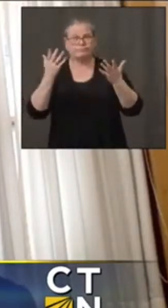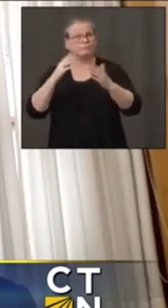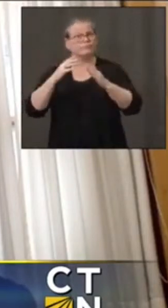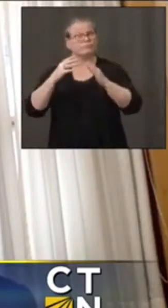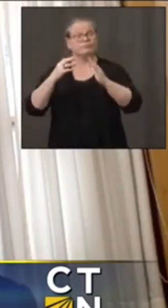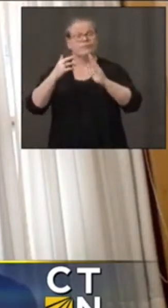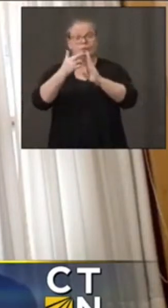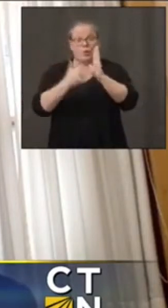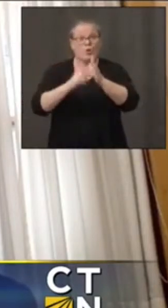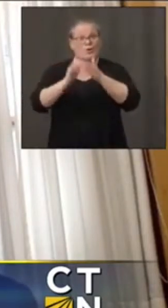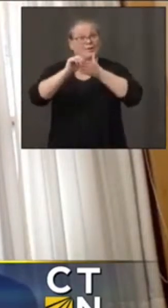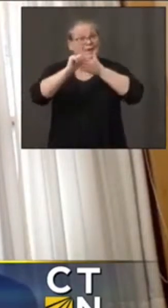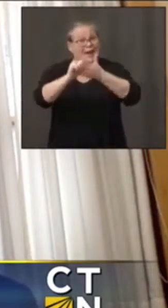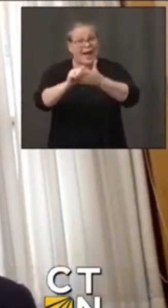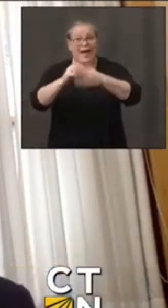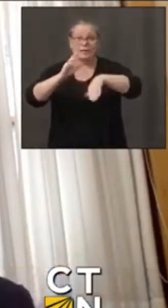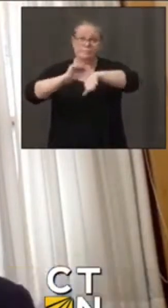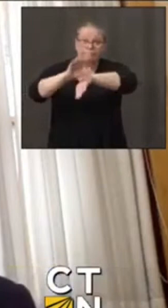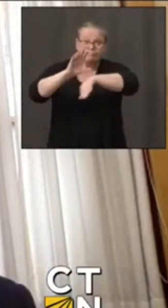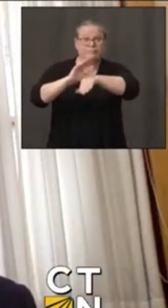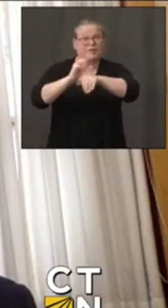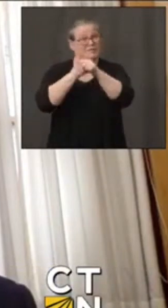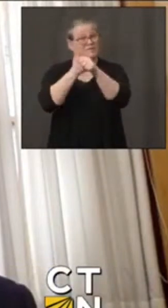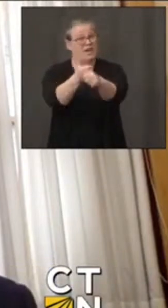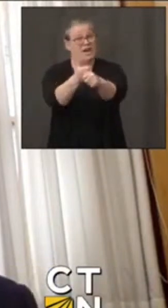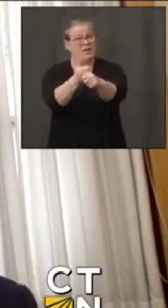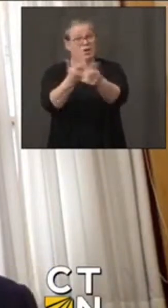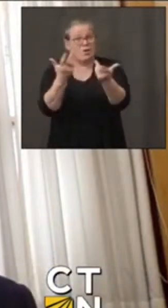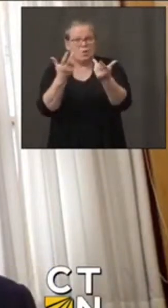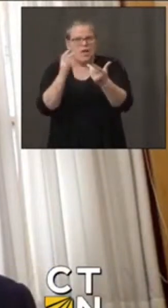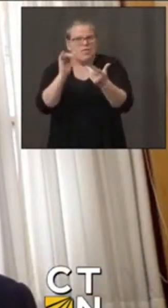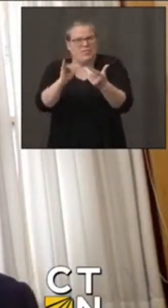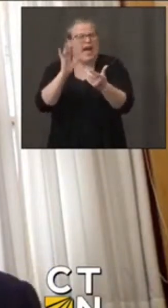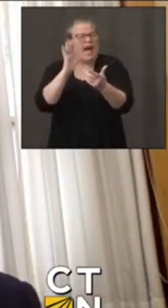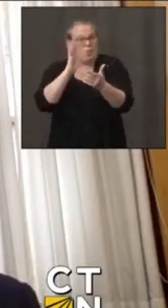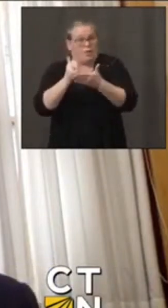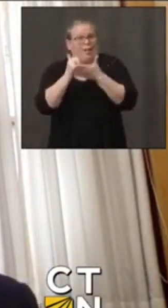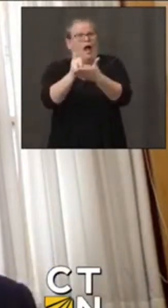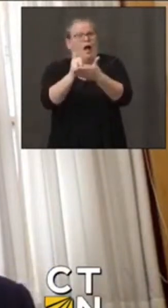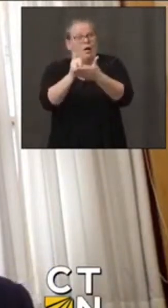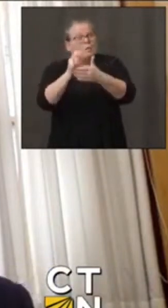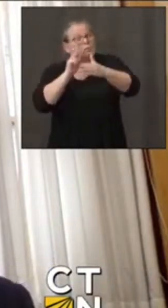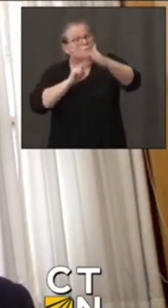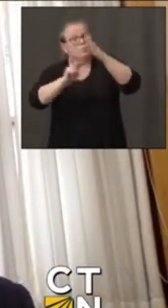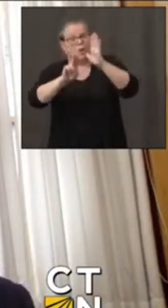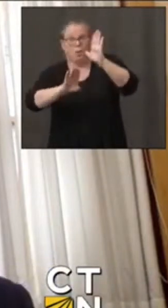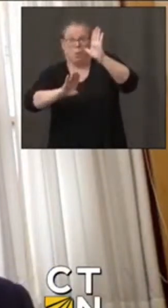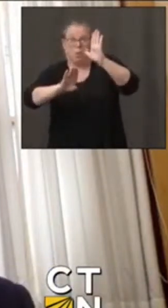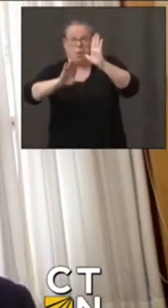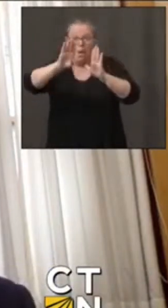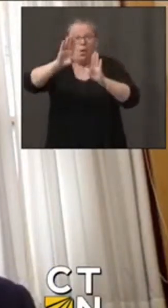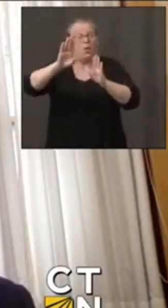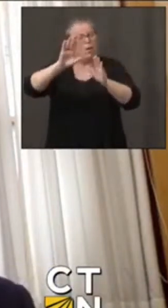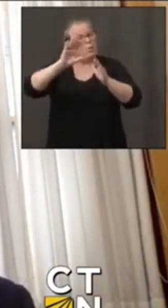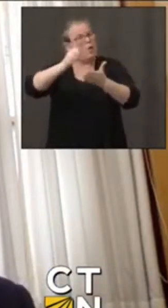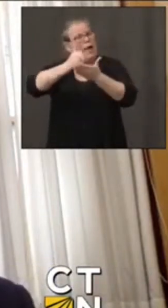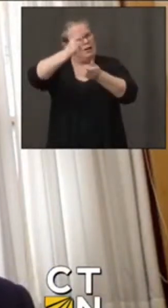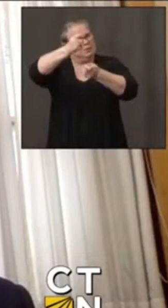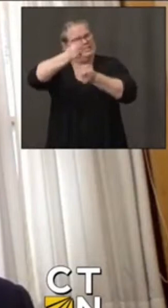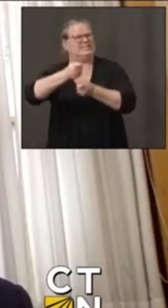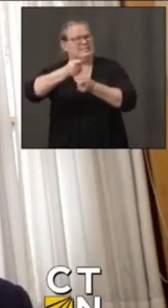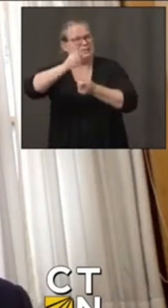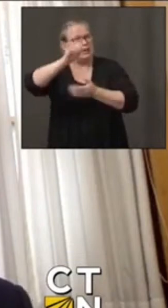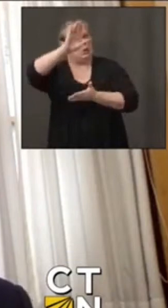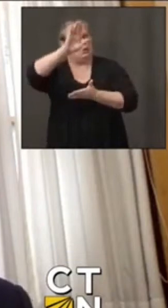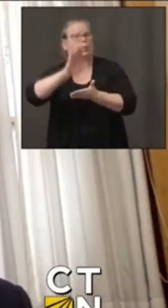enforcement the governor was talking about will have an enormous impact on what the actual experience that we have this winter is. And so, even as we